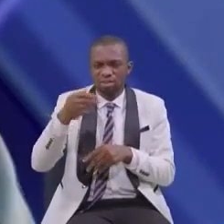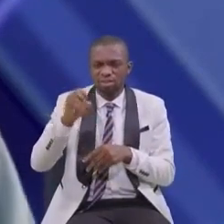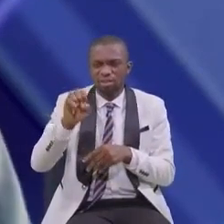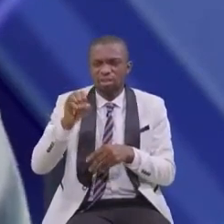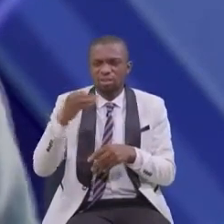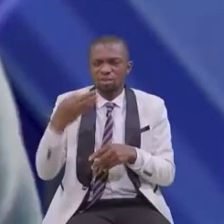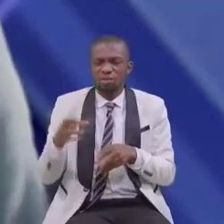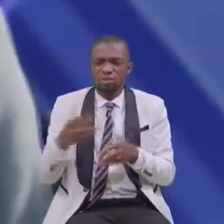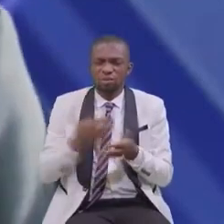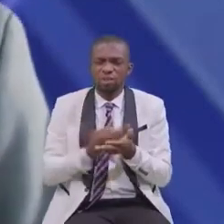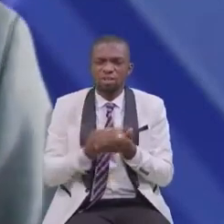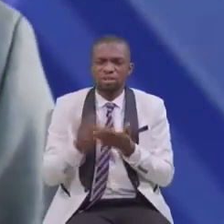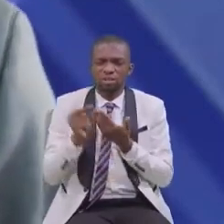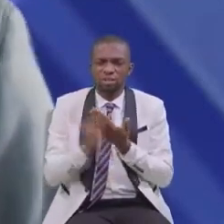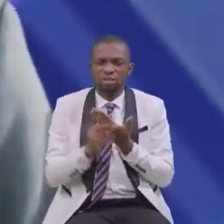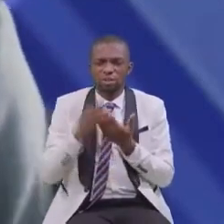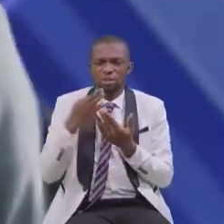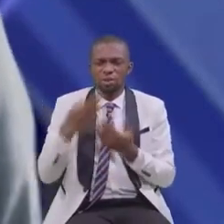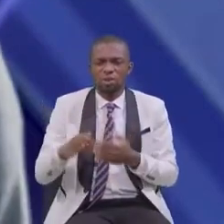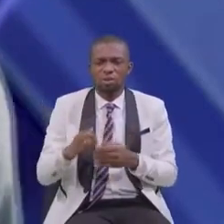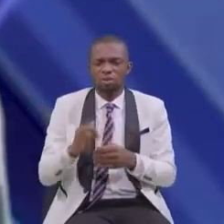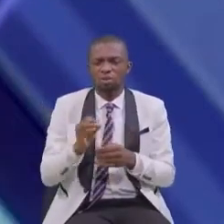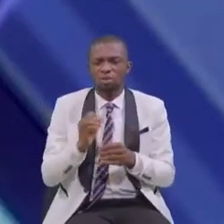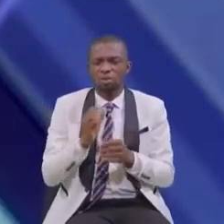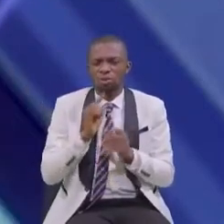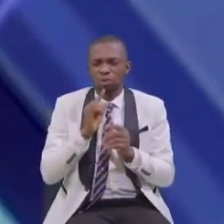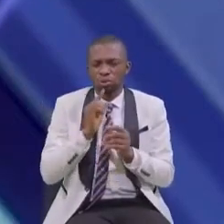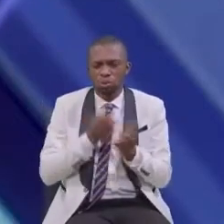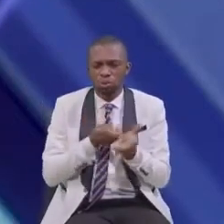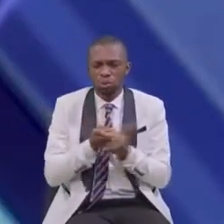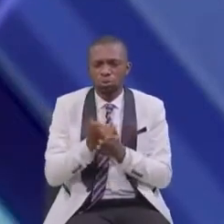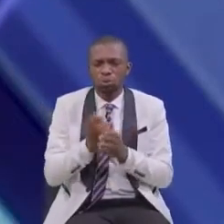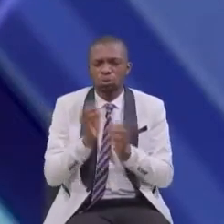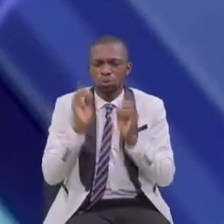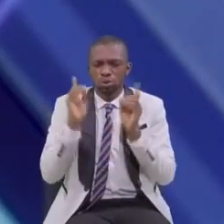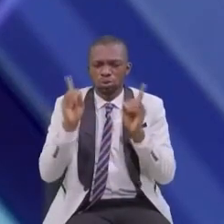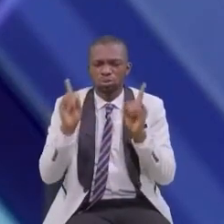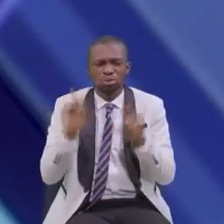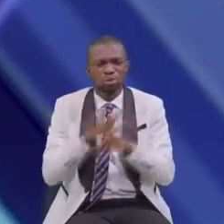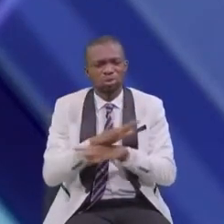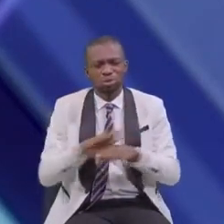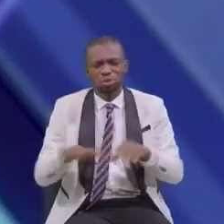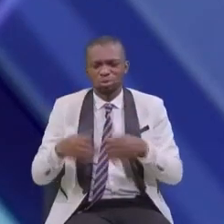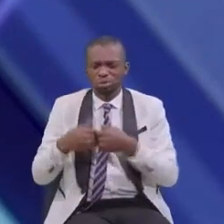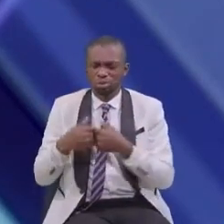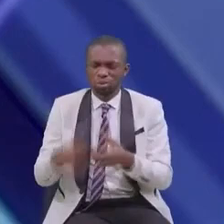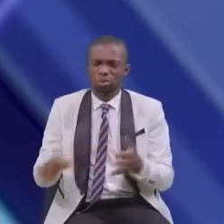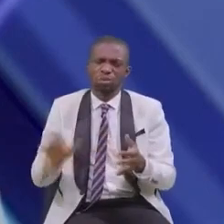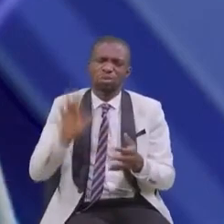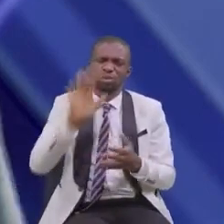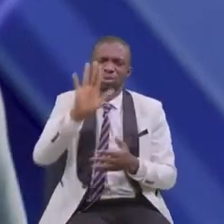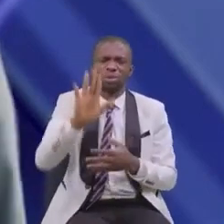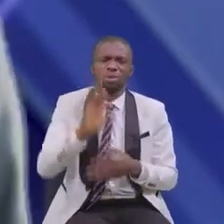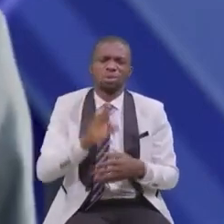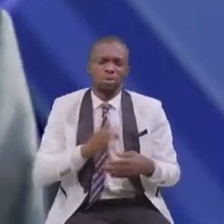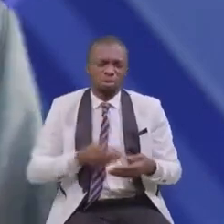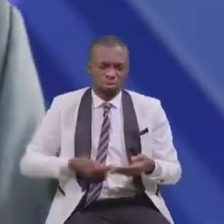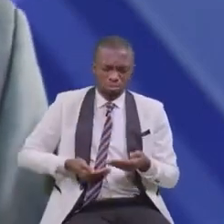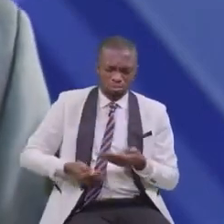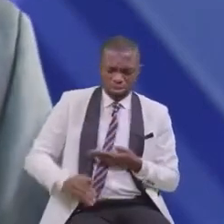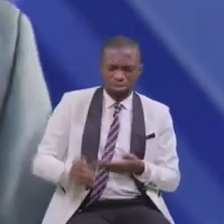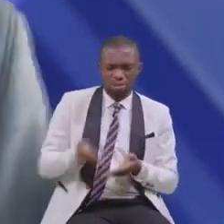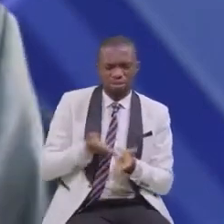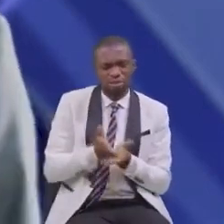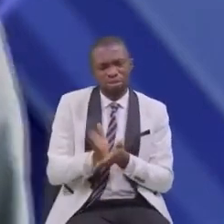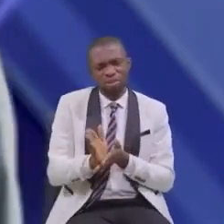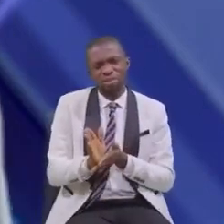over the heritage. Never trade away your birthright. Do not be like Esau, who sold his birthright. Afterwards, he